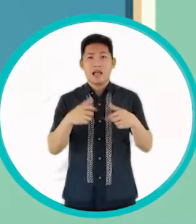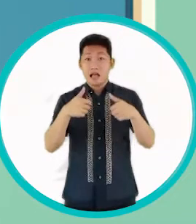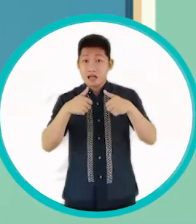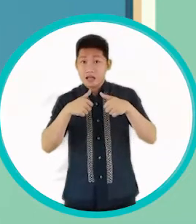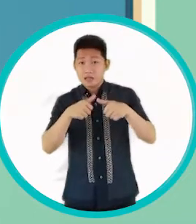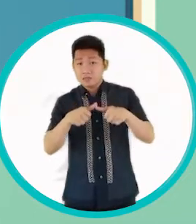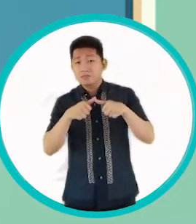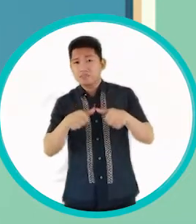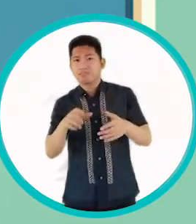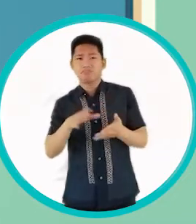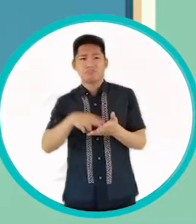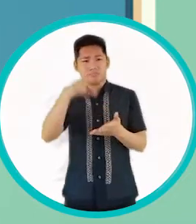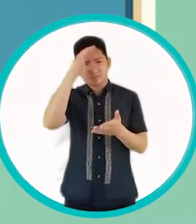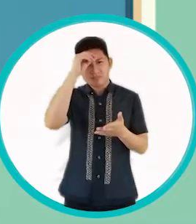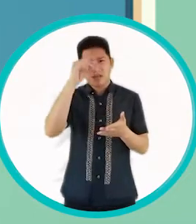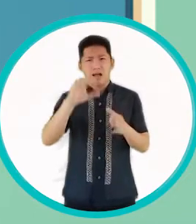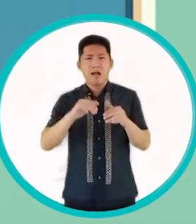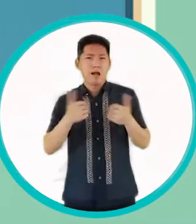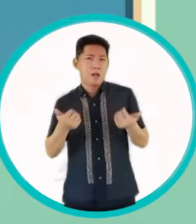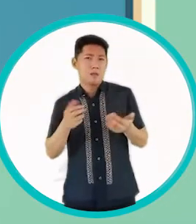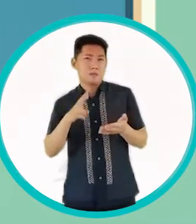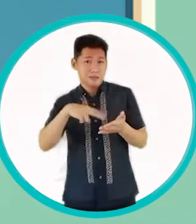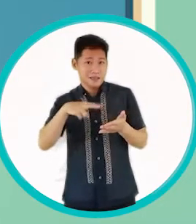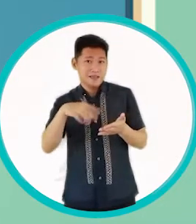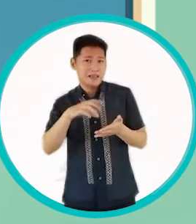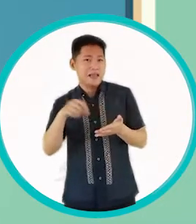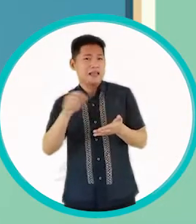learning how to read and write.